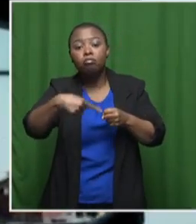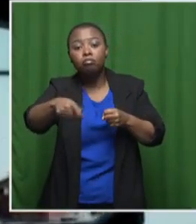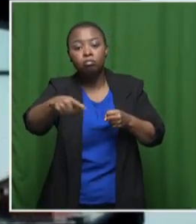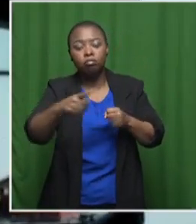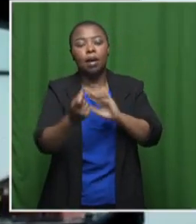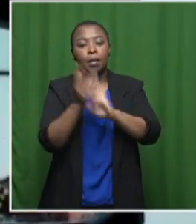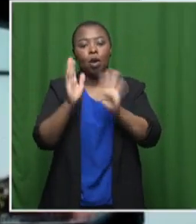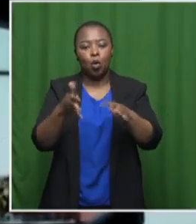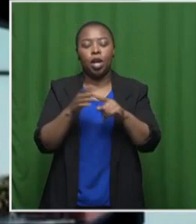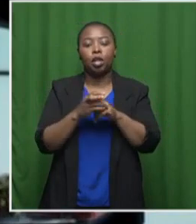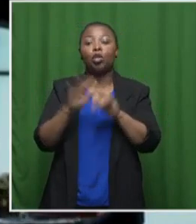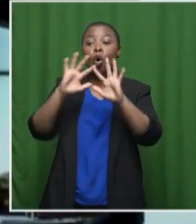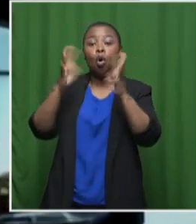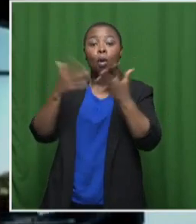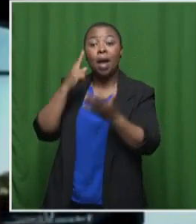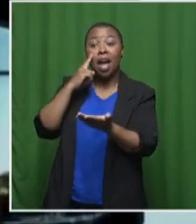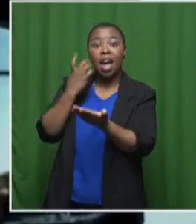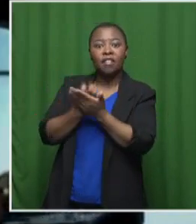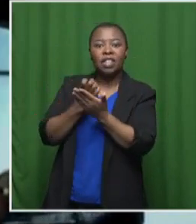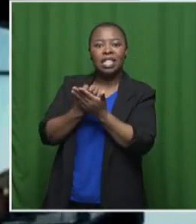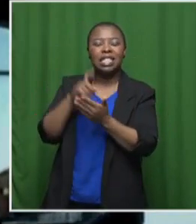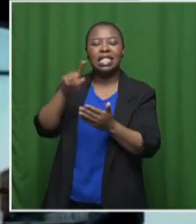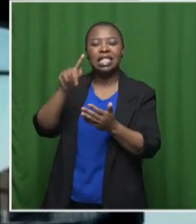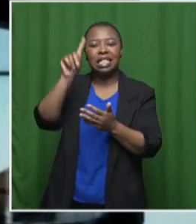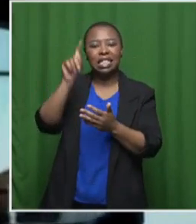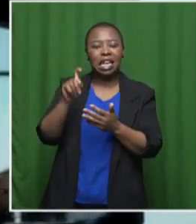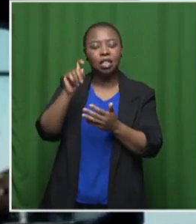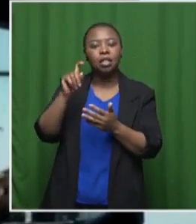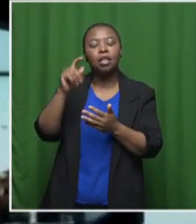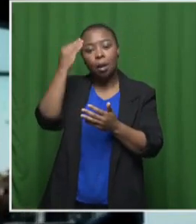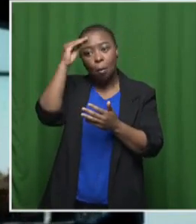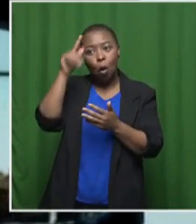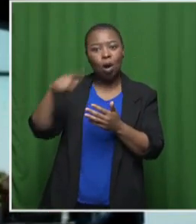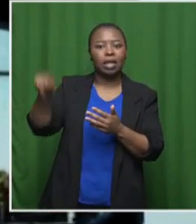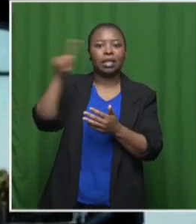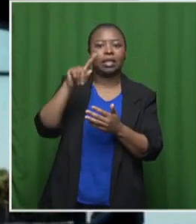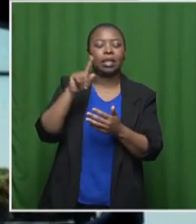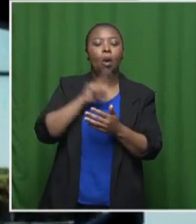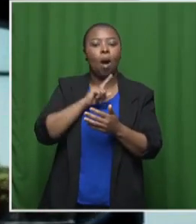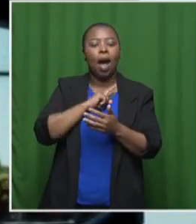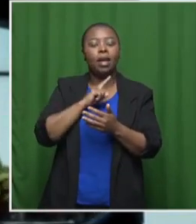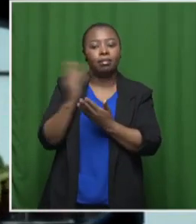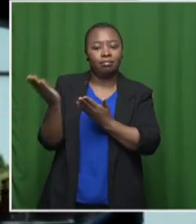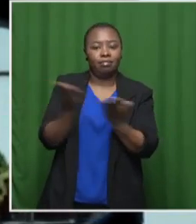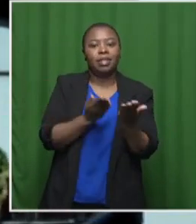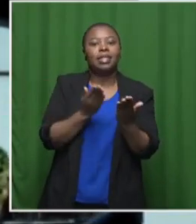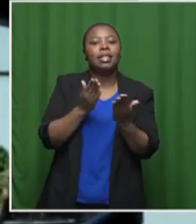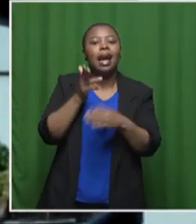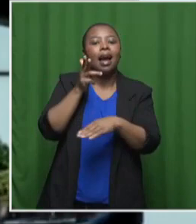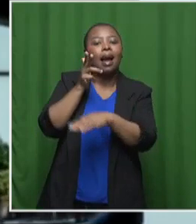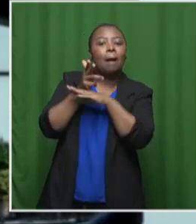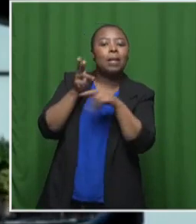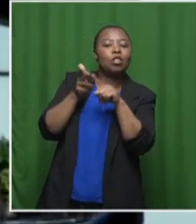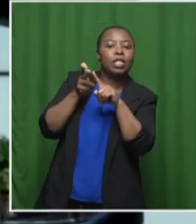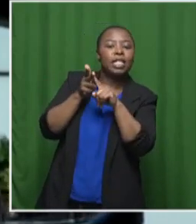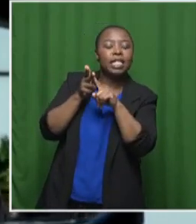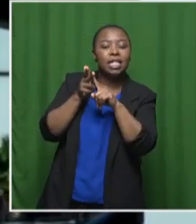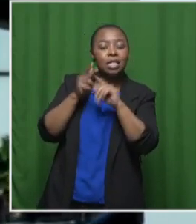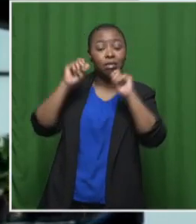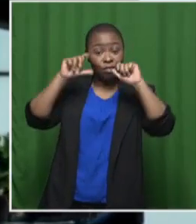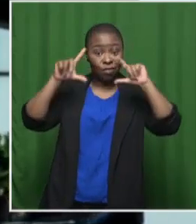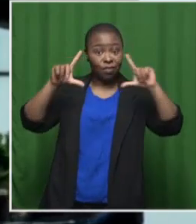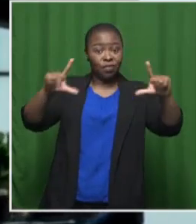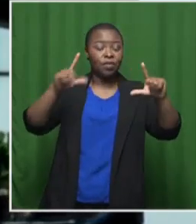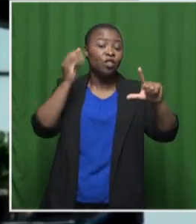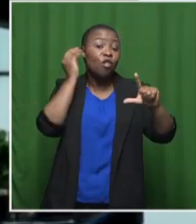global evidence shows a steep drop in attacks on law enforcement officials after the introduction of these cameras. The footage by both the